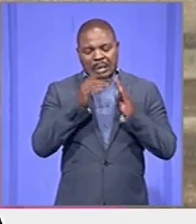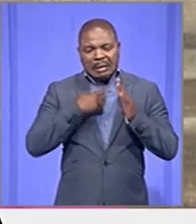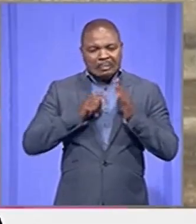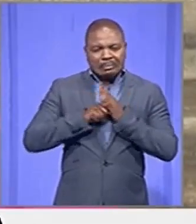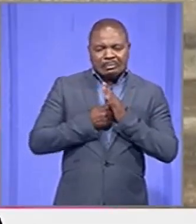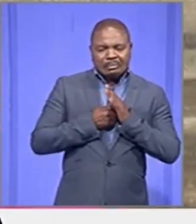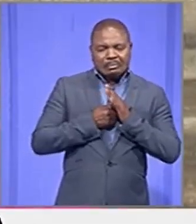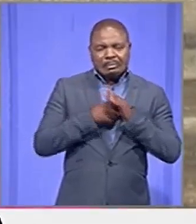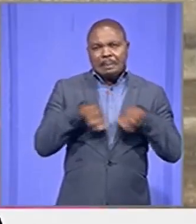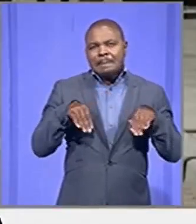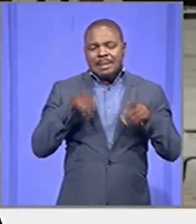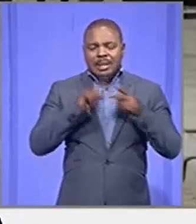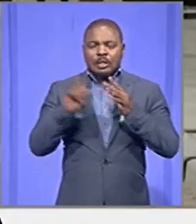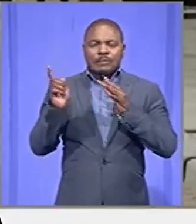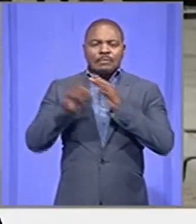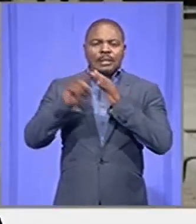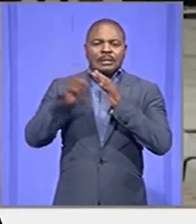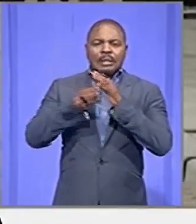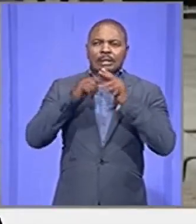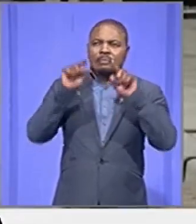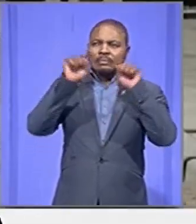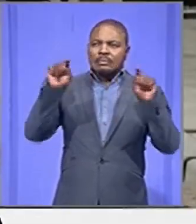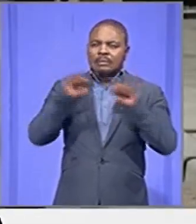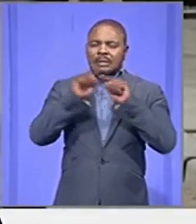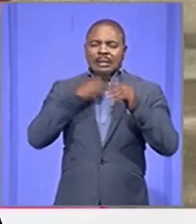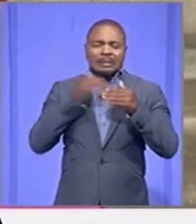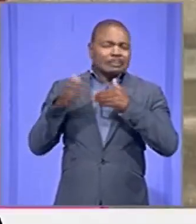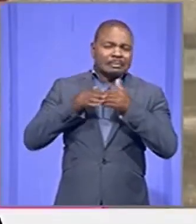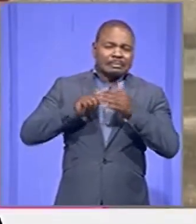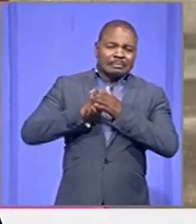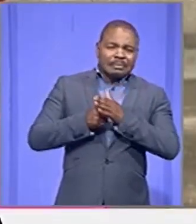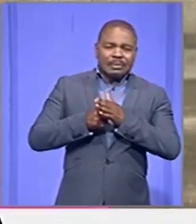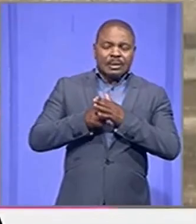re kwetse le difestere ene go varam le khatlu